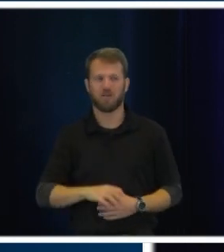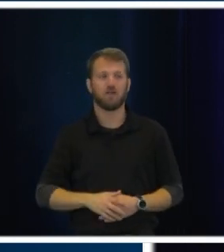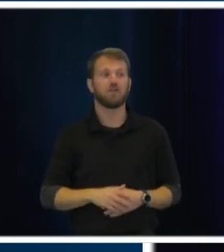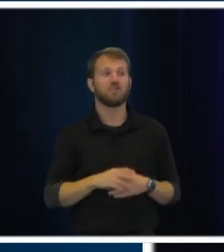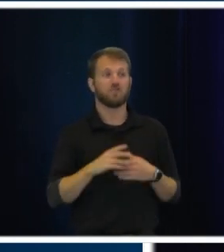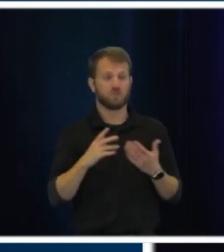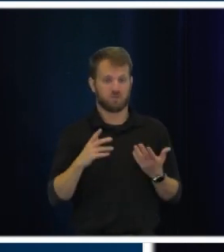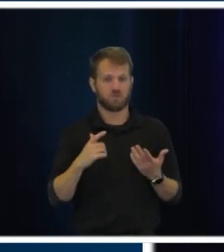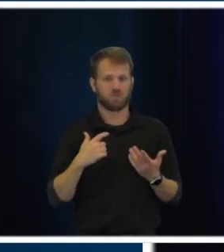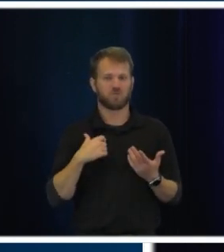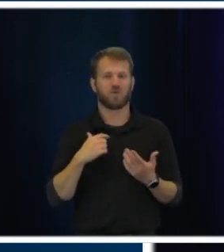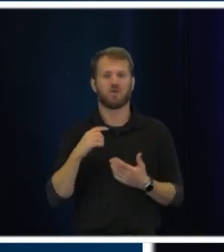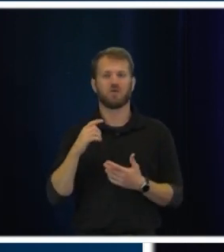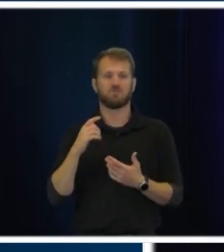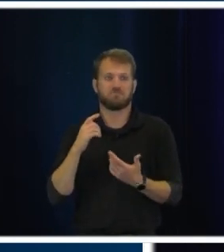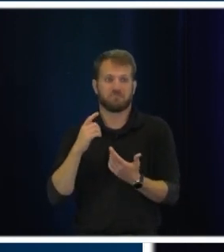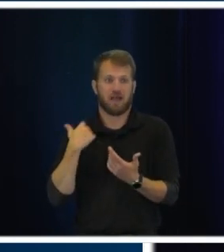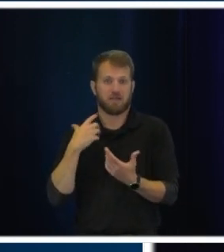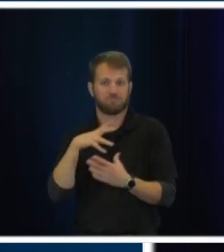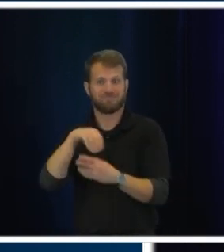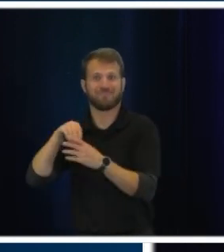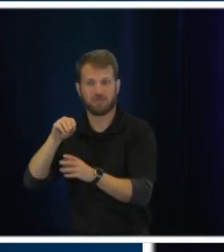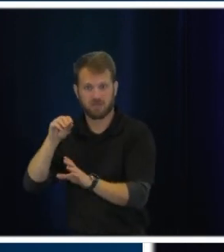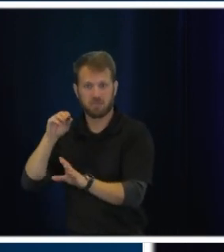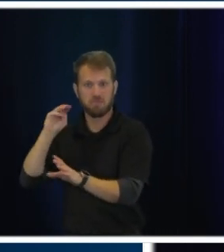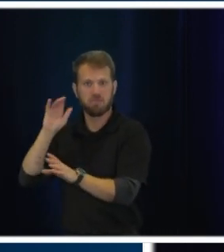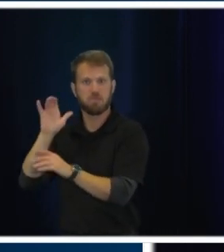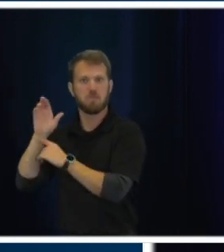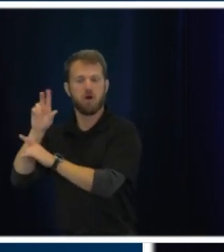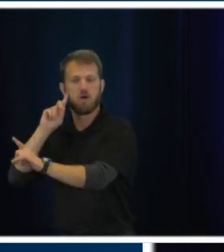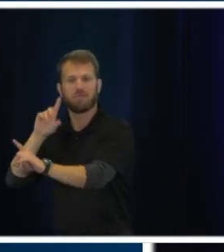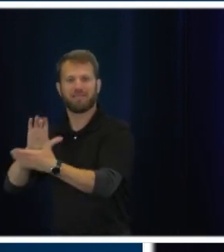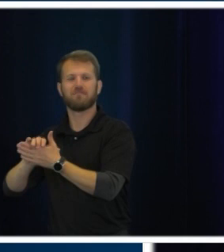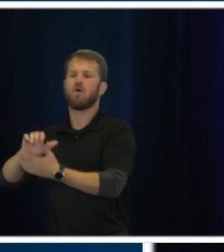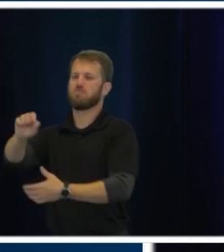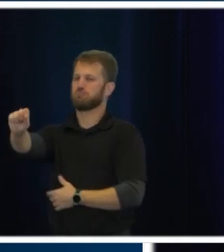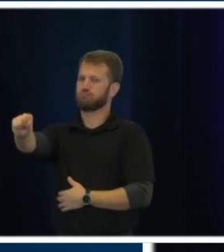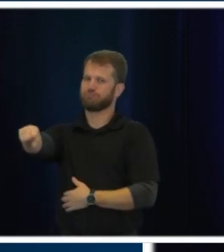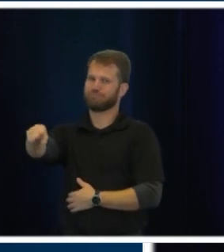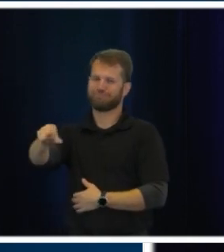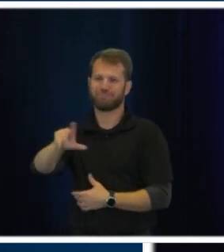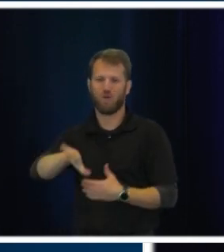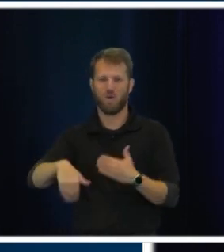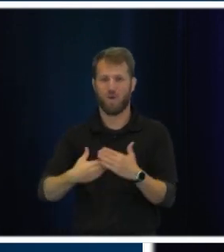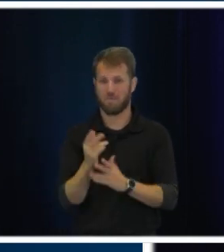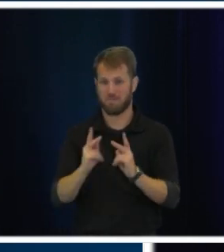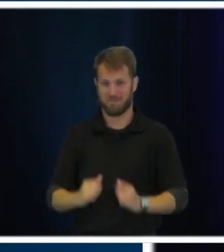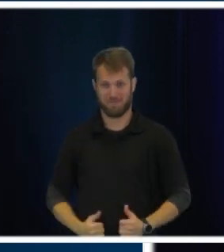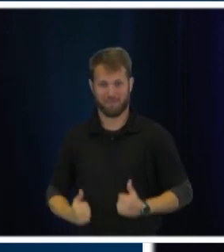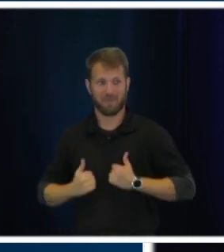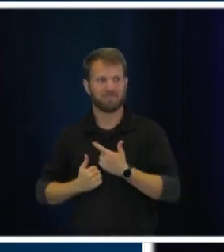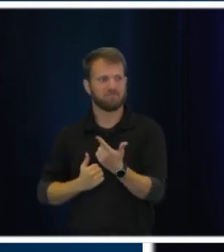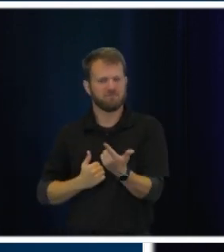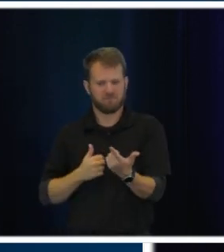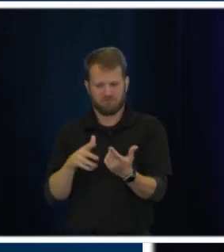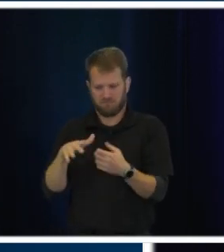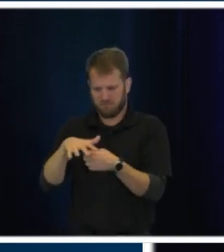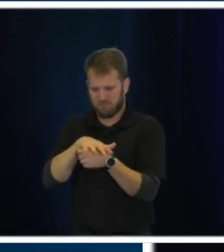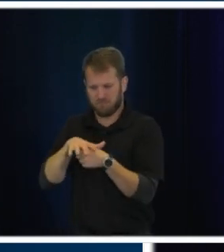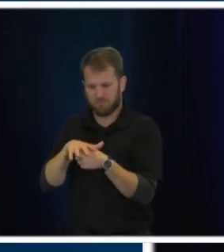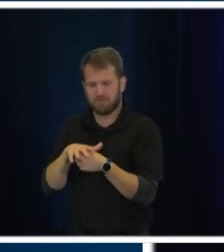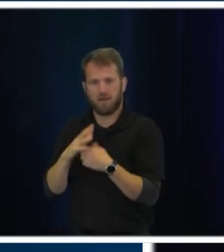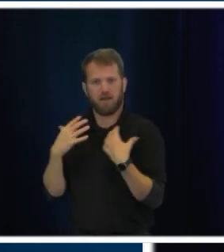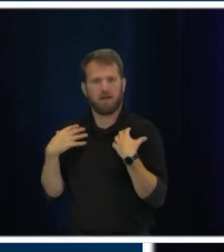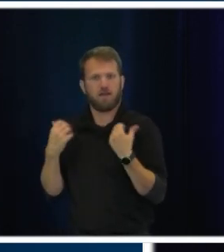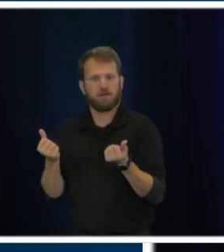mayor that believes all of our residents deserve to live in safe, healthy neighborhoods and has committed